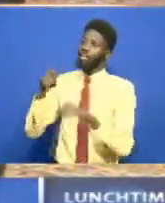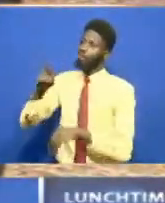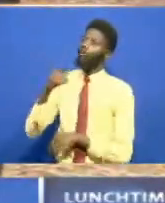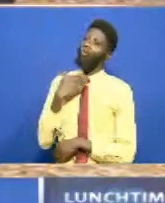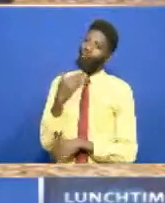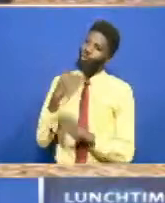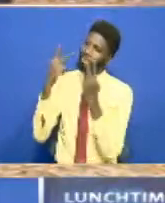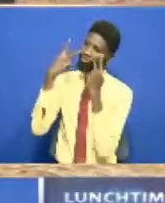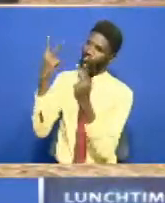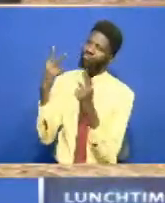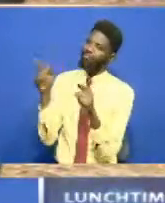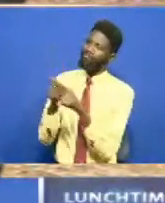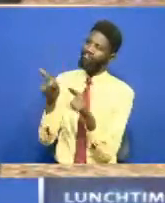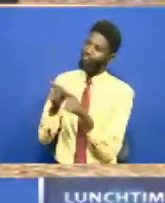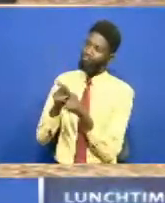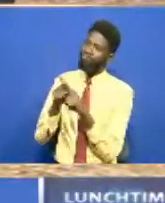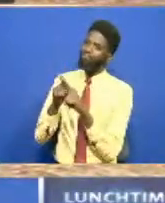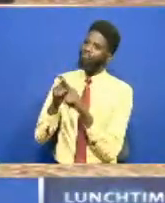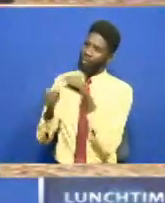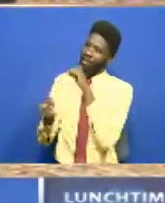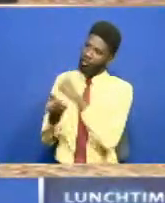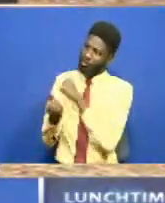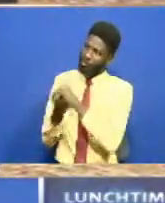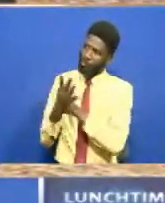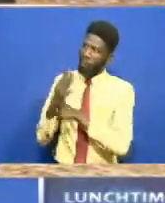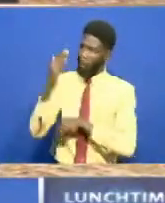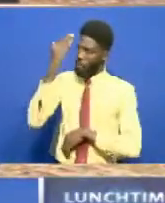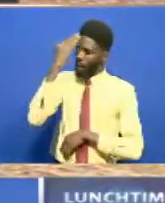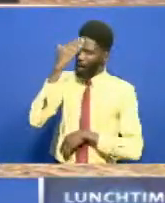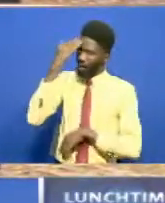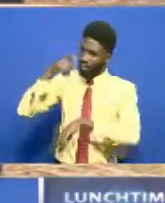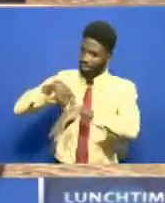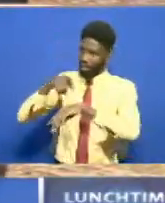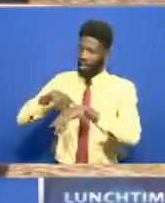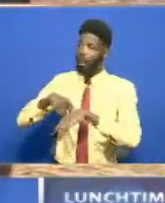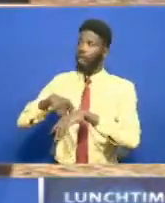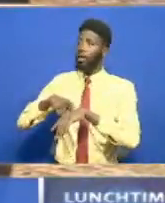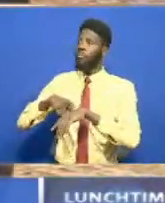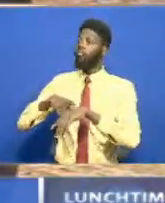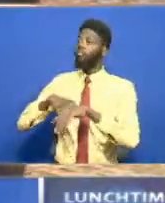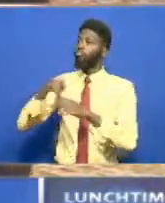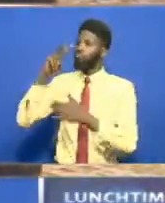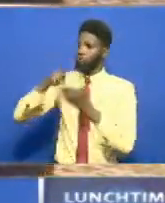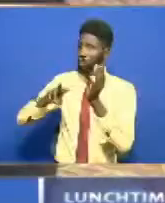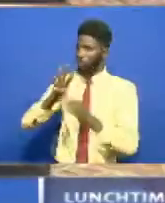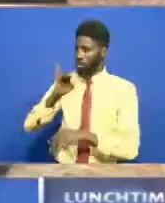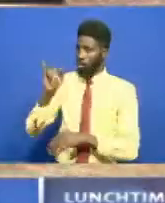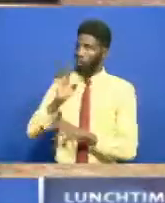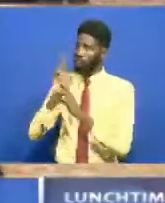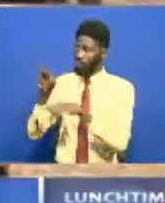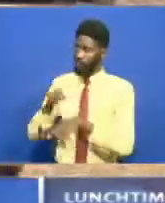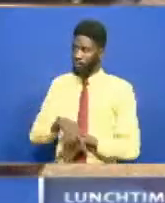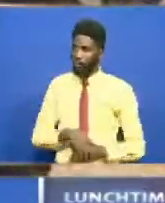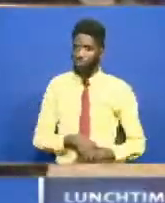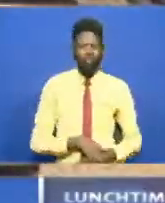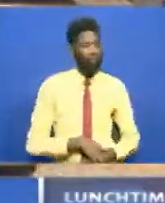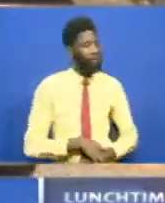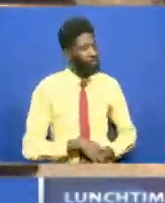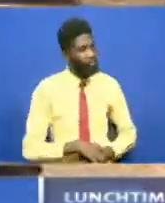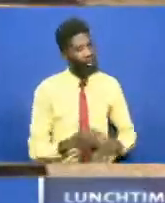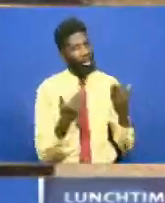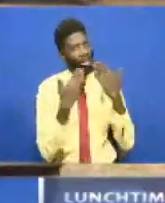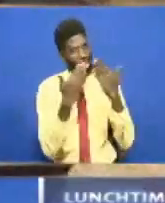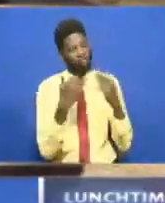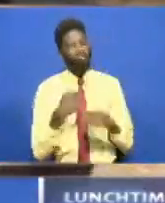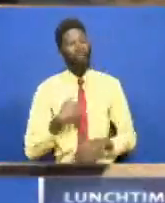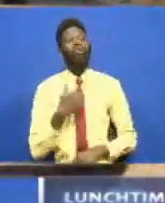see highlighted come Monday when Kenyans get to be read out for this report. Thank you so much. What I'd like to